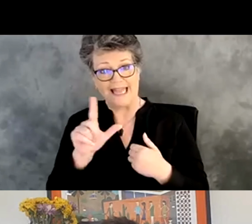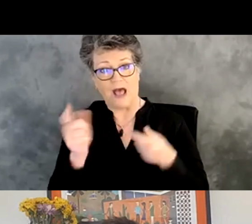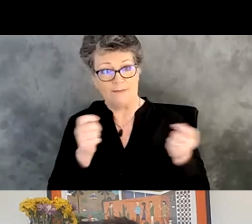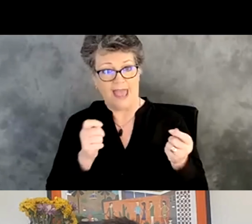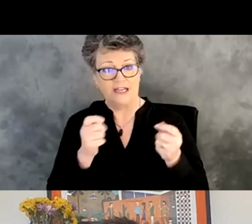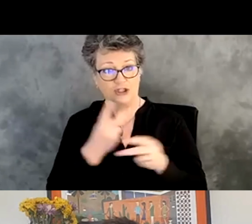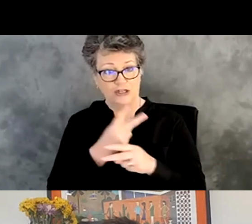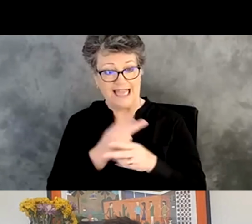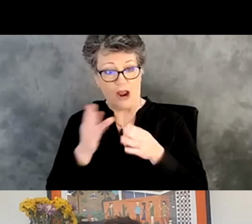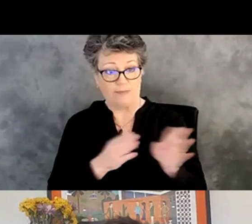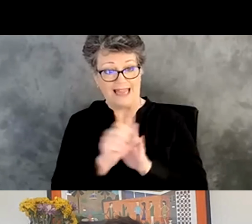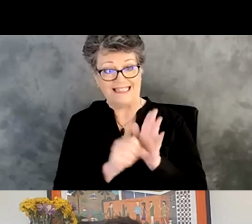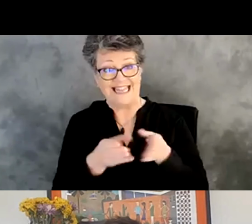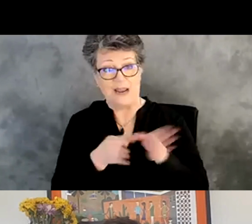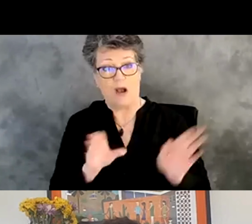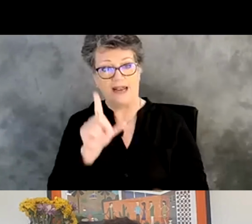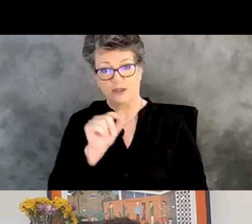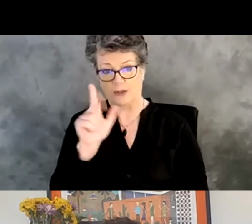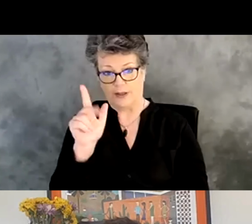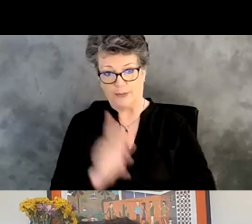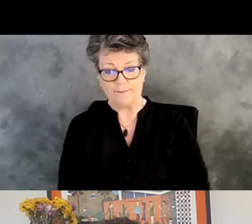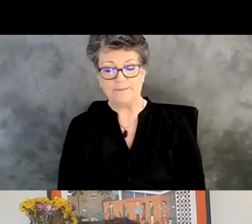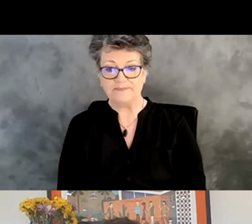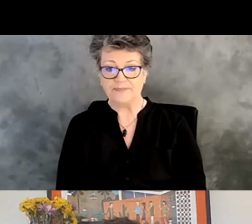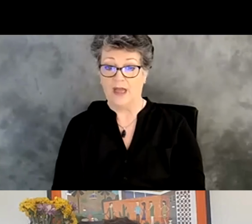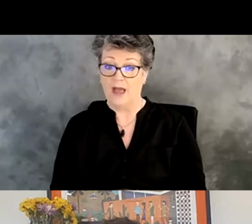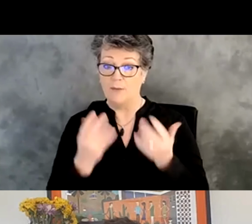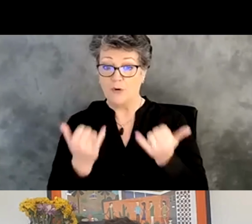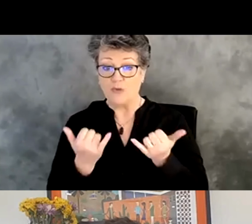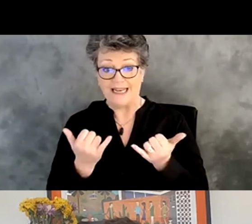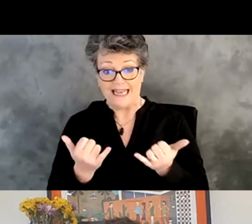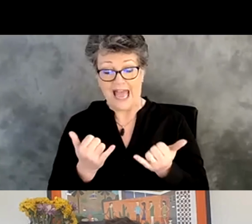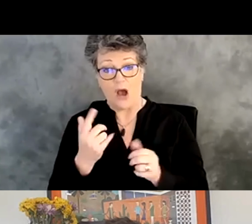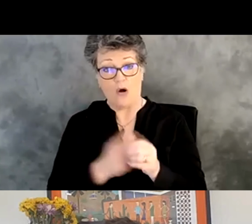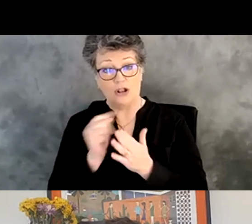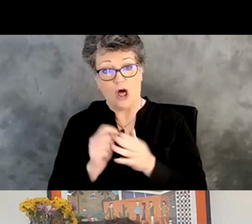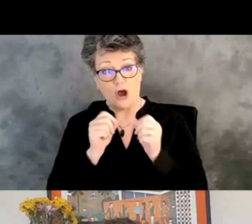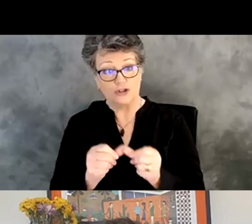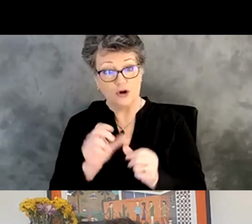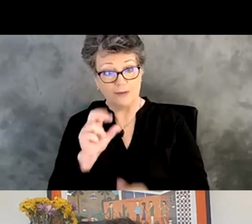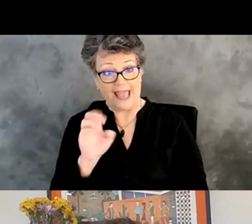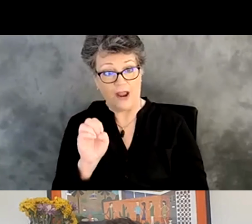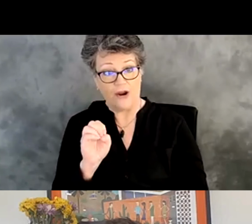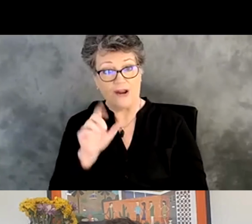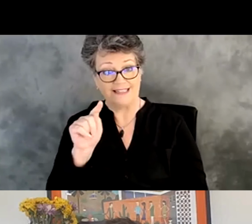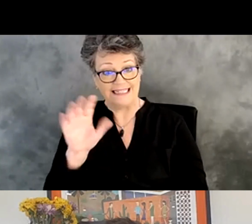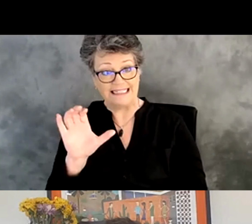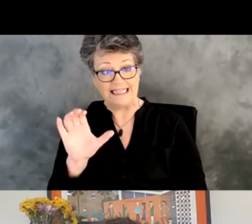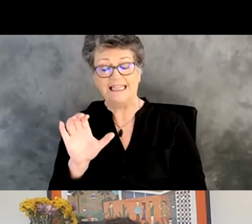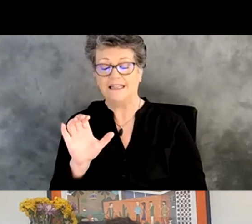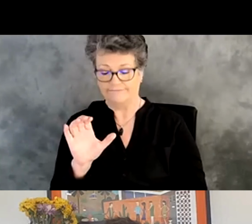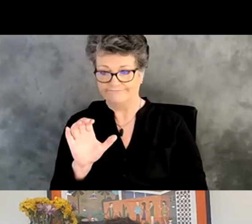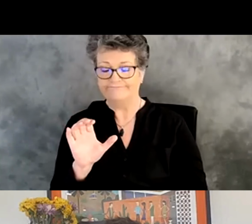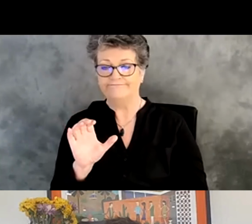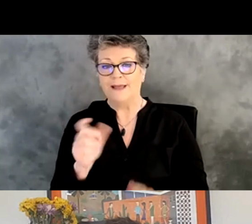plans statewide in 2023. But right now, long-term care is already the responsibility of managed